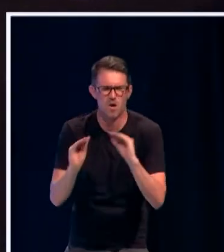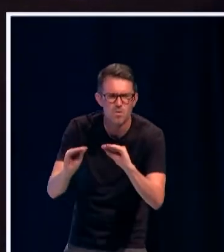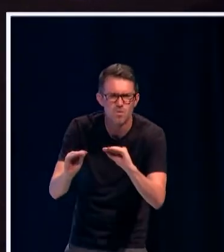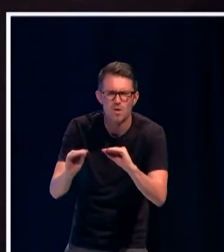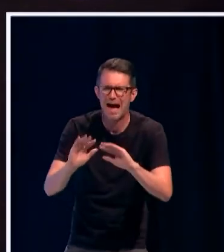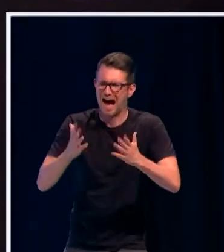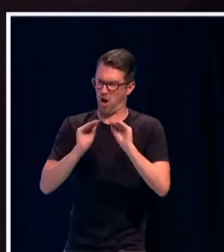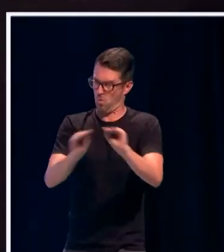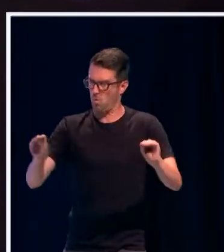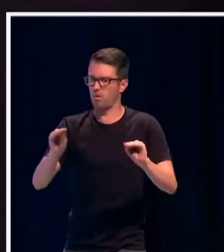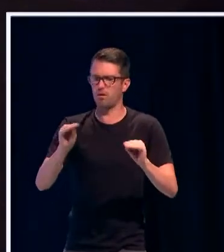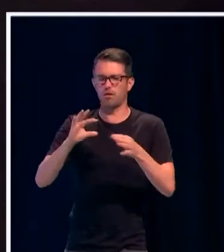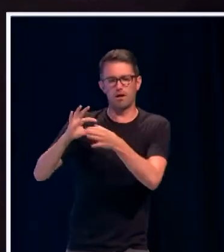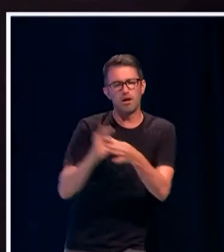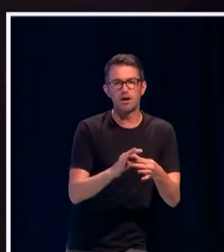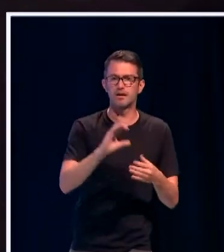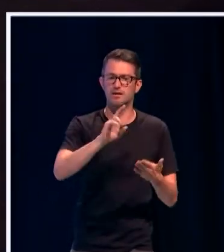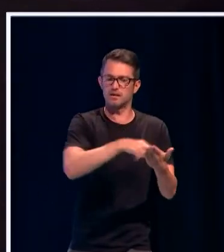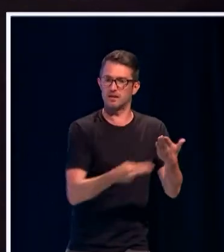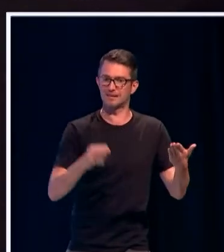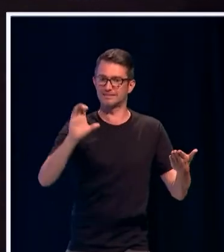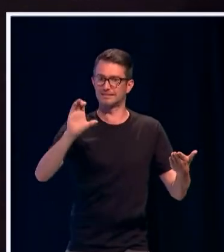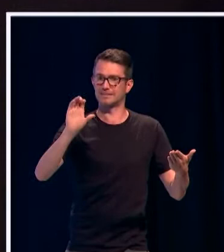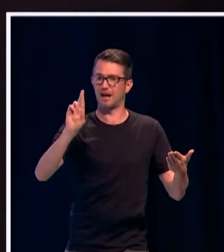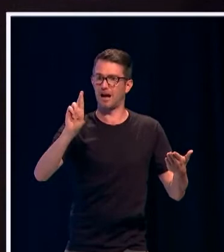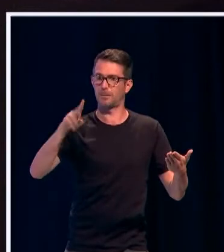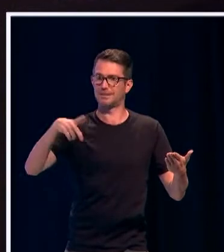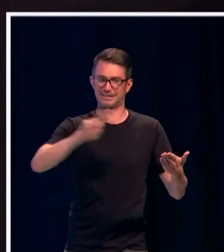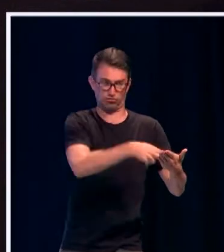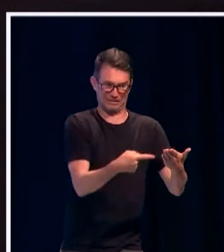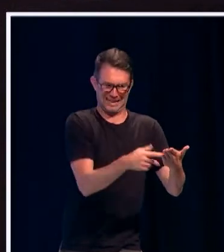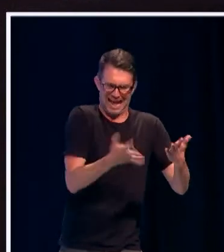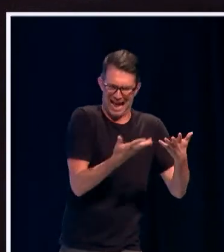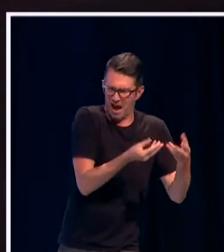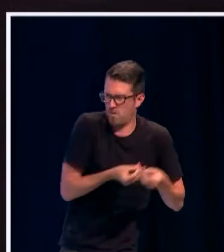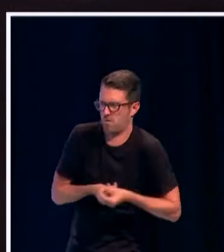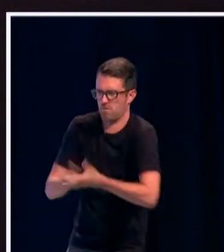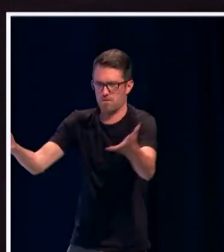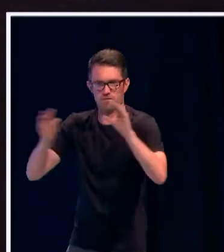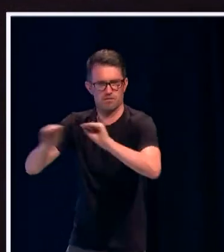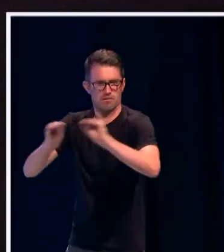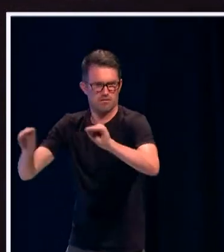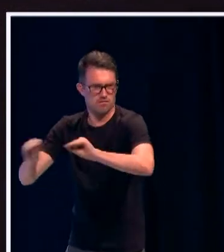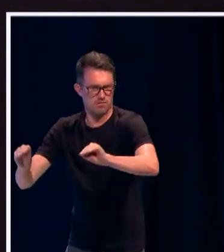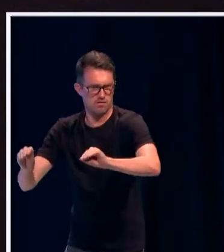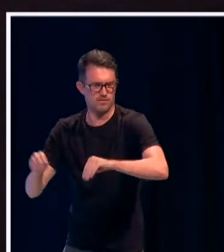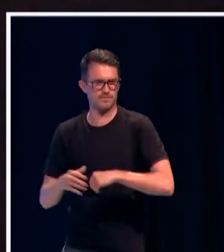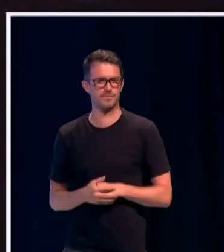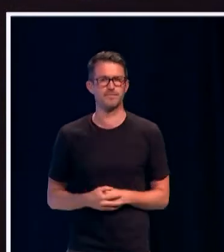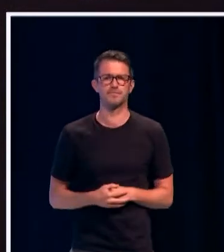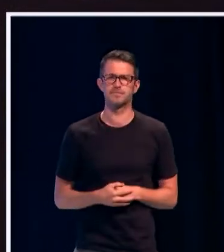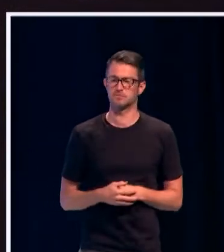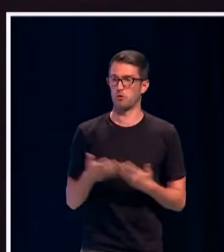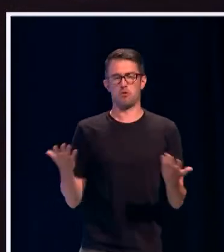Thank you for your question, and thank you for the organizer for providing me this opportunity to speak on the behalf of